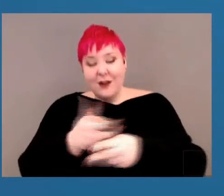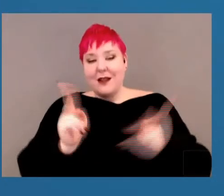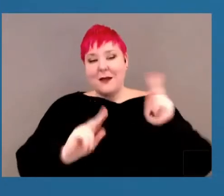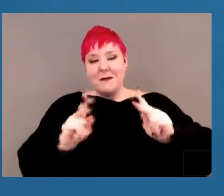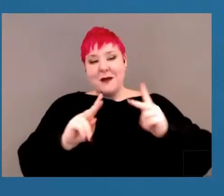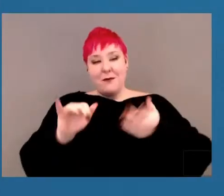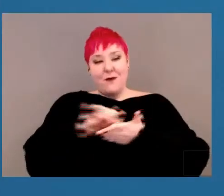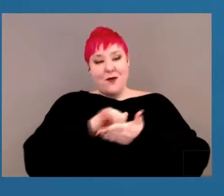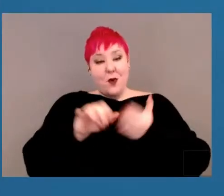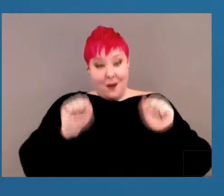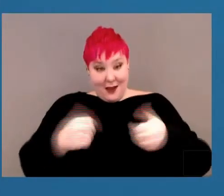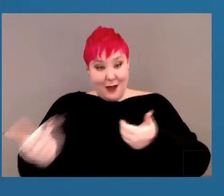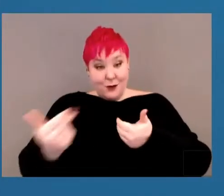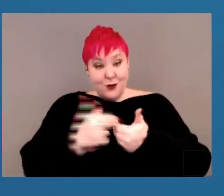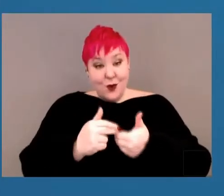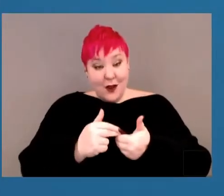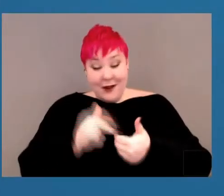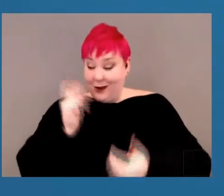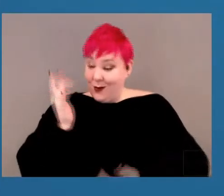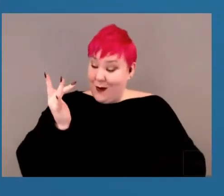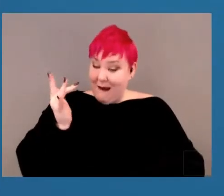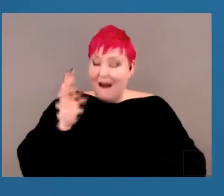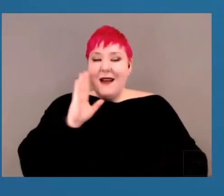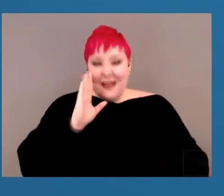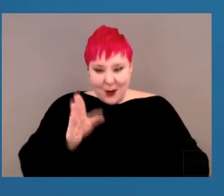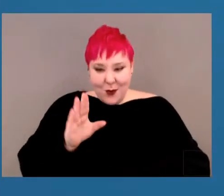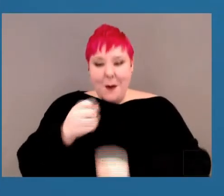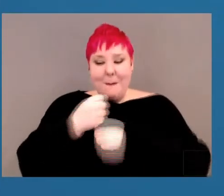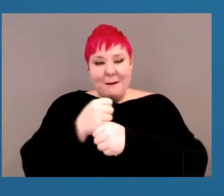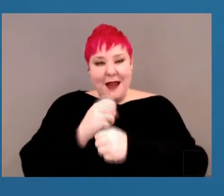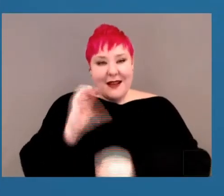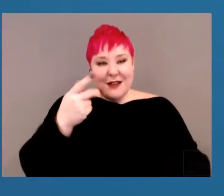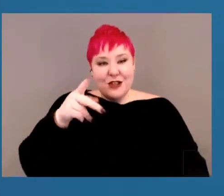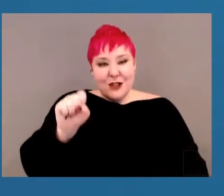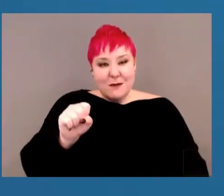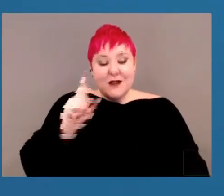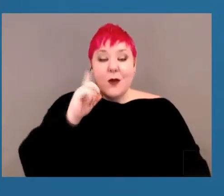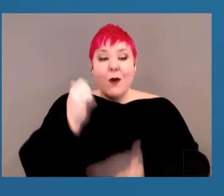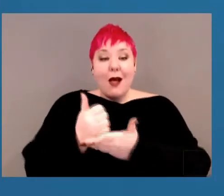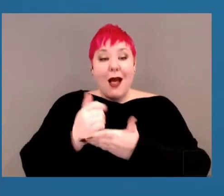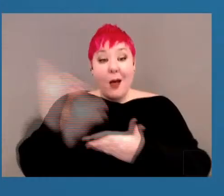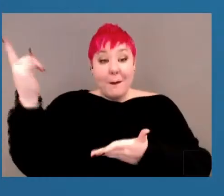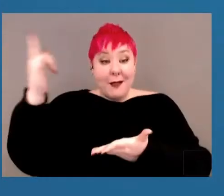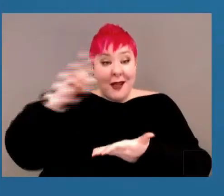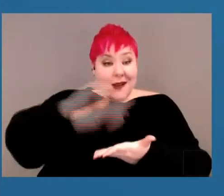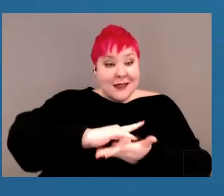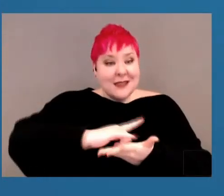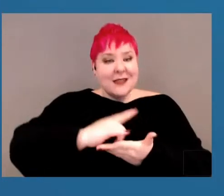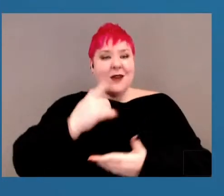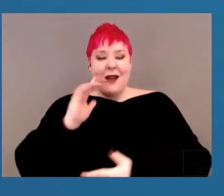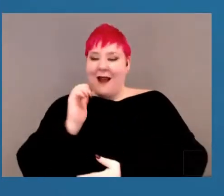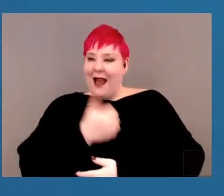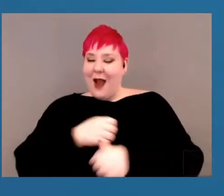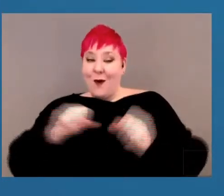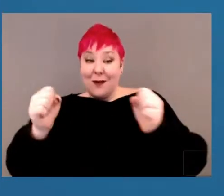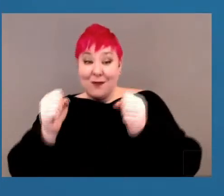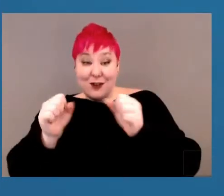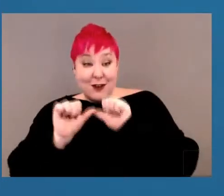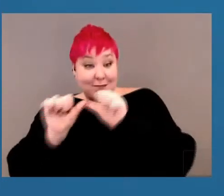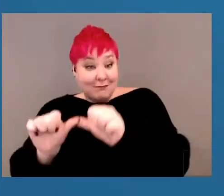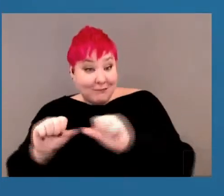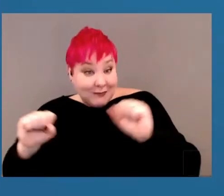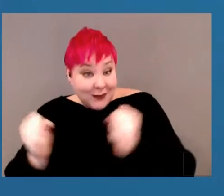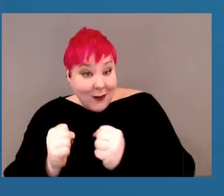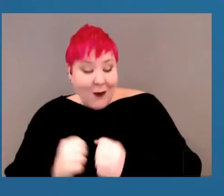we doing this? Because they'll build the chips that help land our planes, keep our refrigerators cold, and keep our